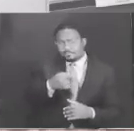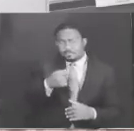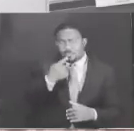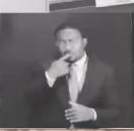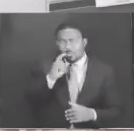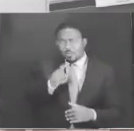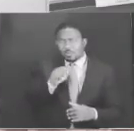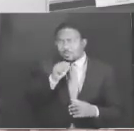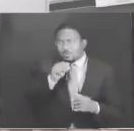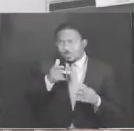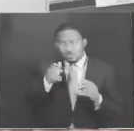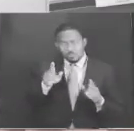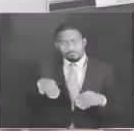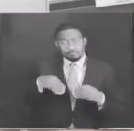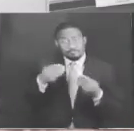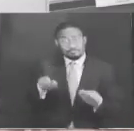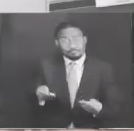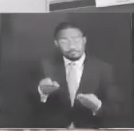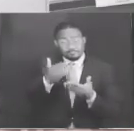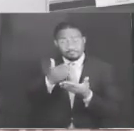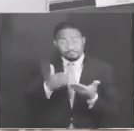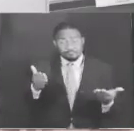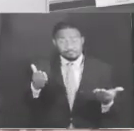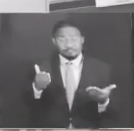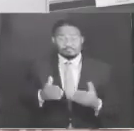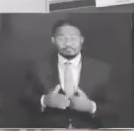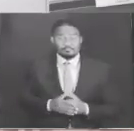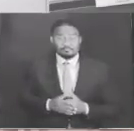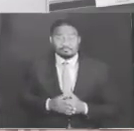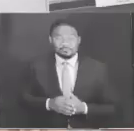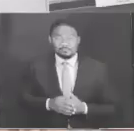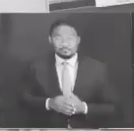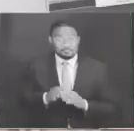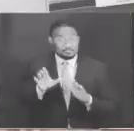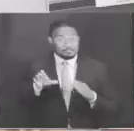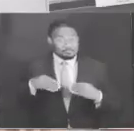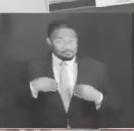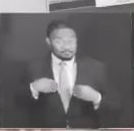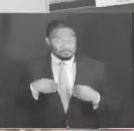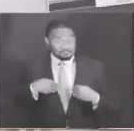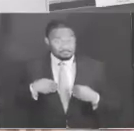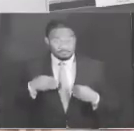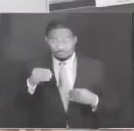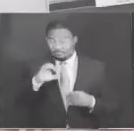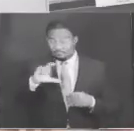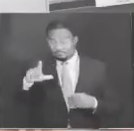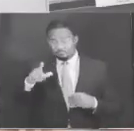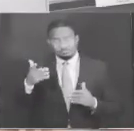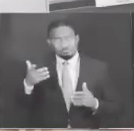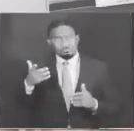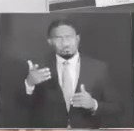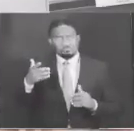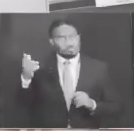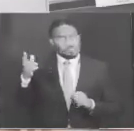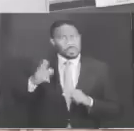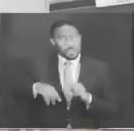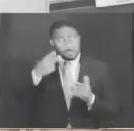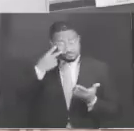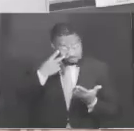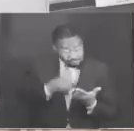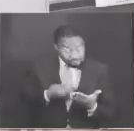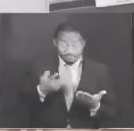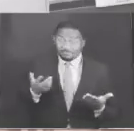provide for certain admissibility clause, you are not supposed to see it?